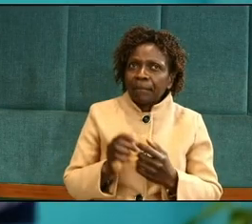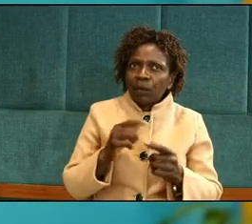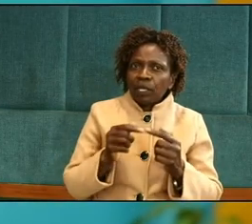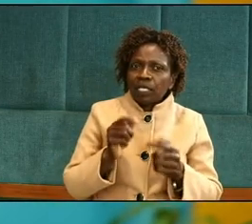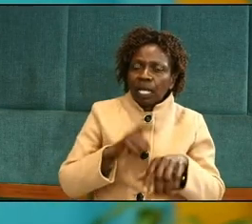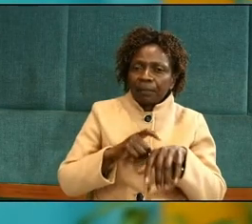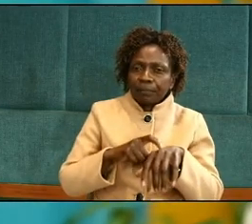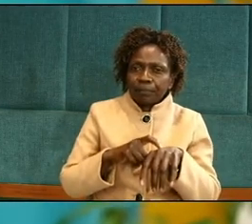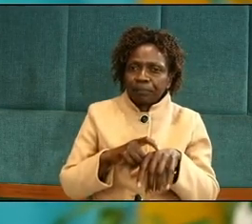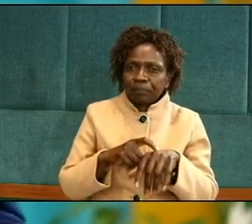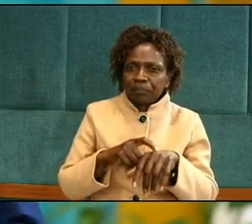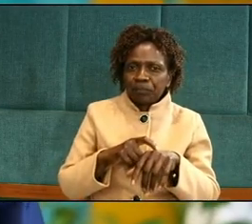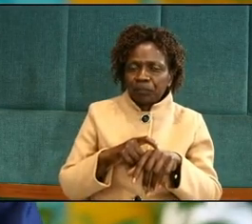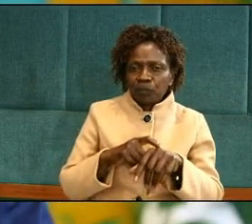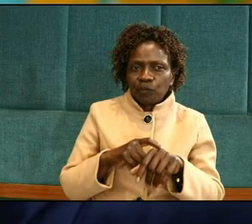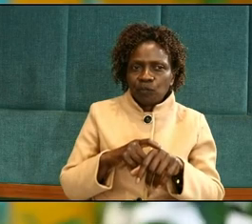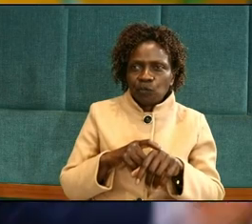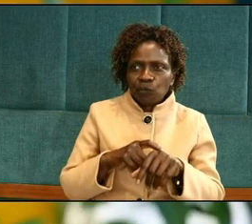when it is time,